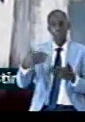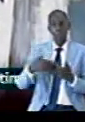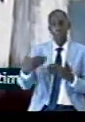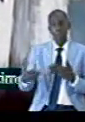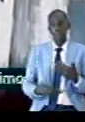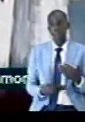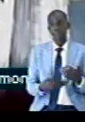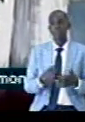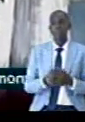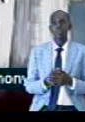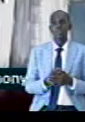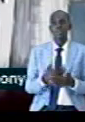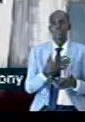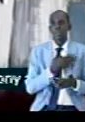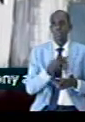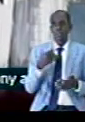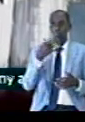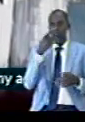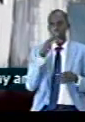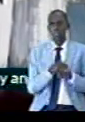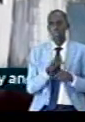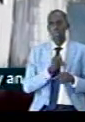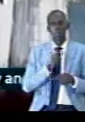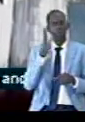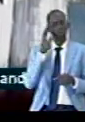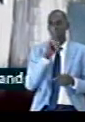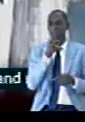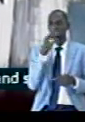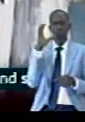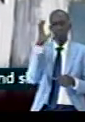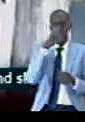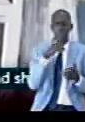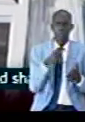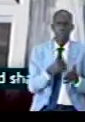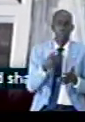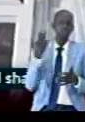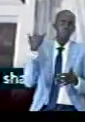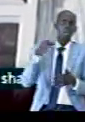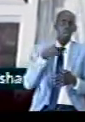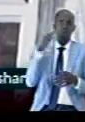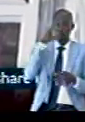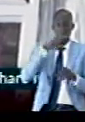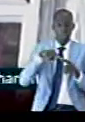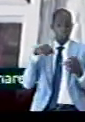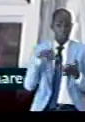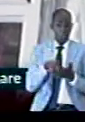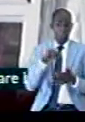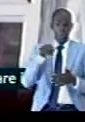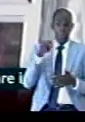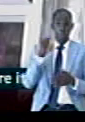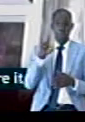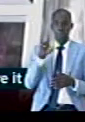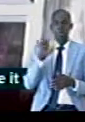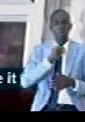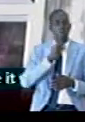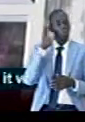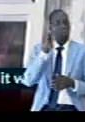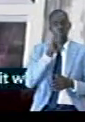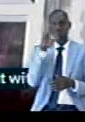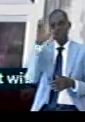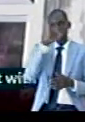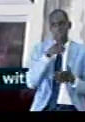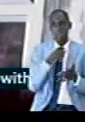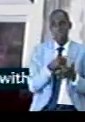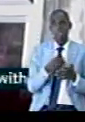came. I said, I will not miss it this month. For the past month, I've missing it, but this month, I will not miss it. So when I came to